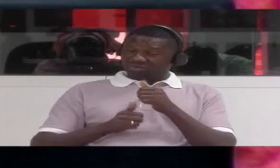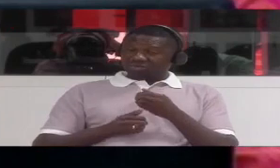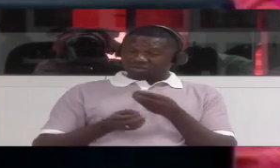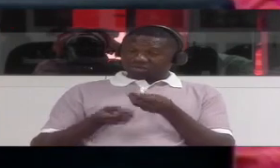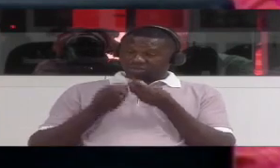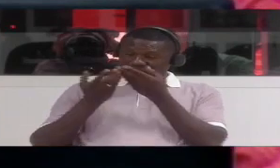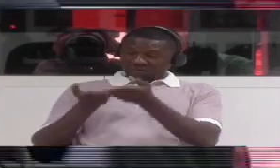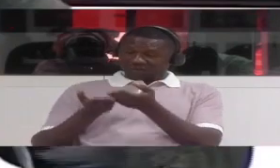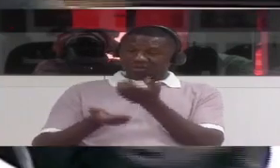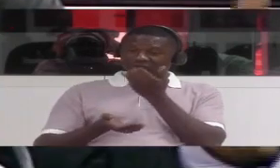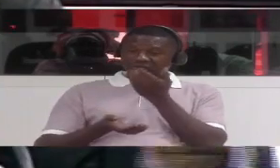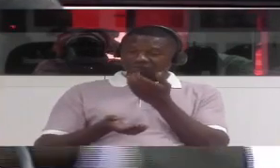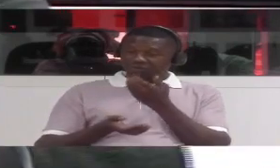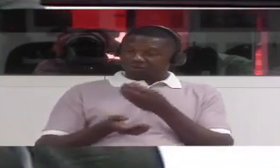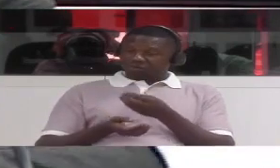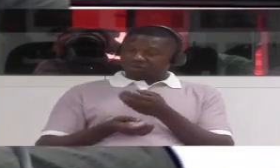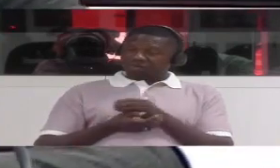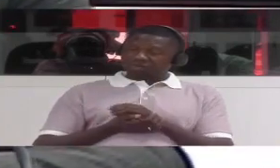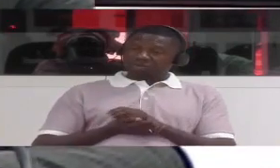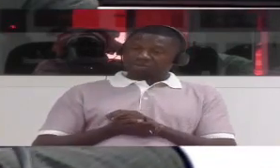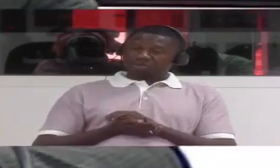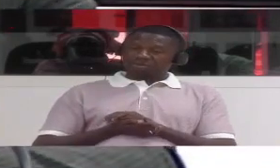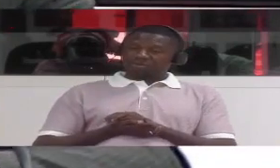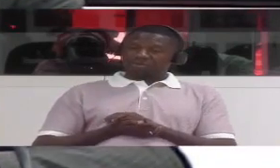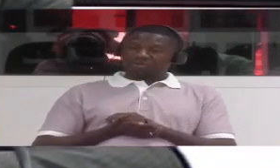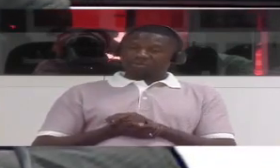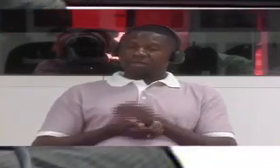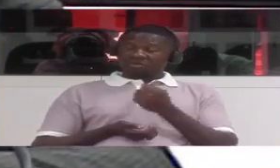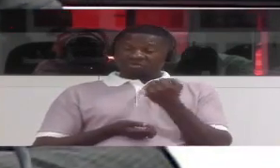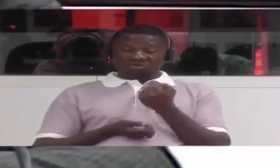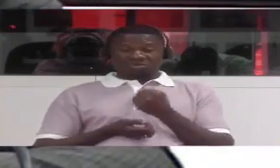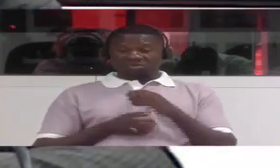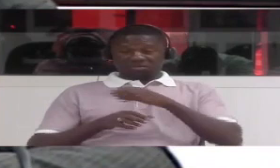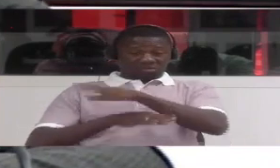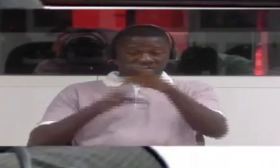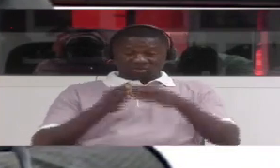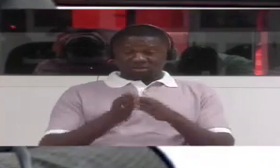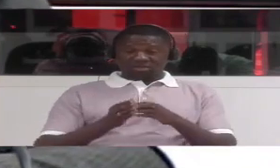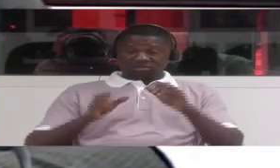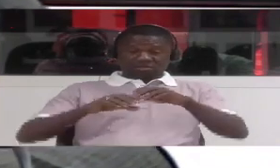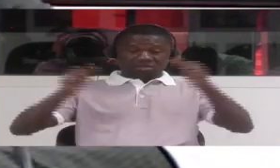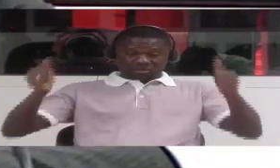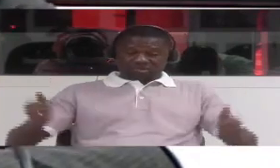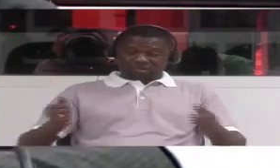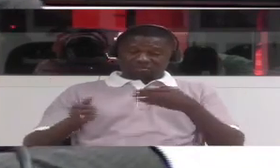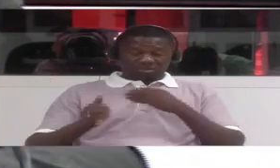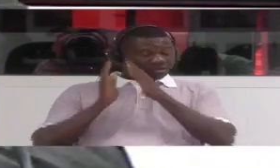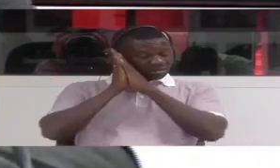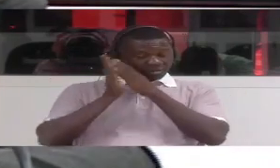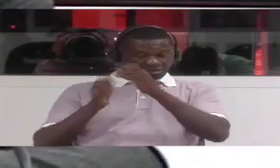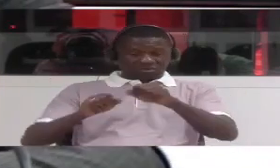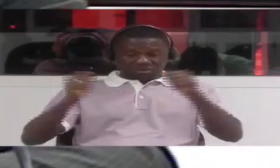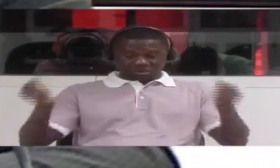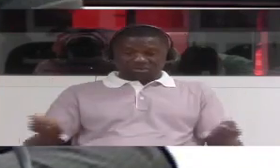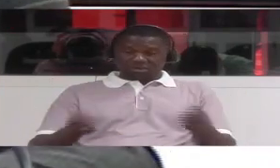course, it was an office environment. There were only desk chairs. And I slept on the desk. I watched television a little